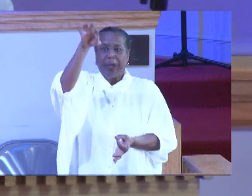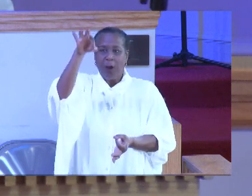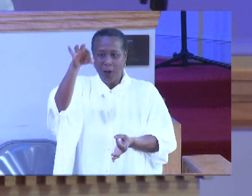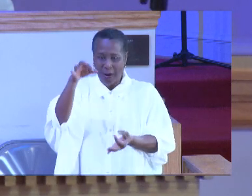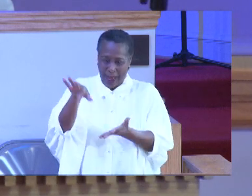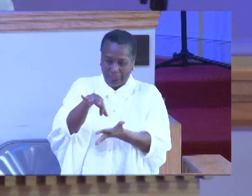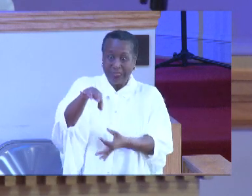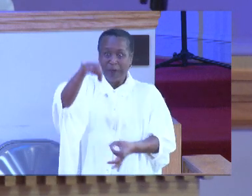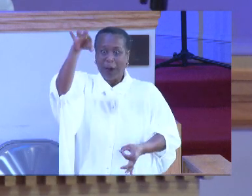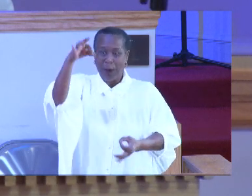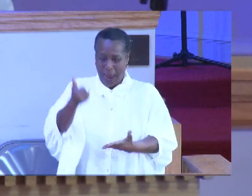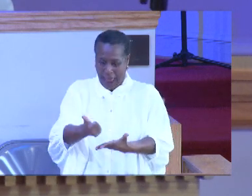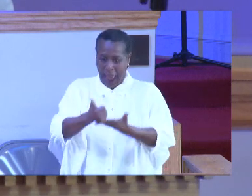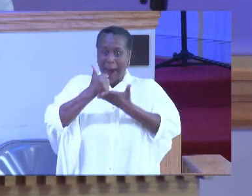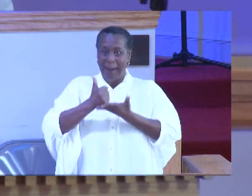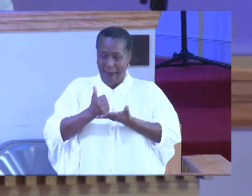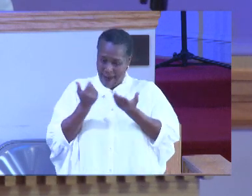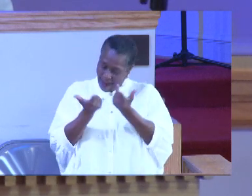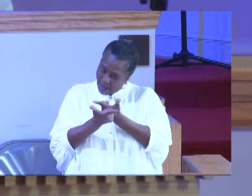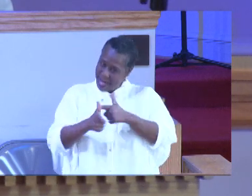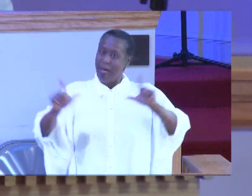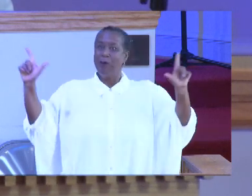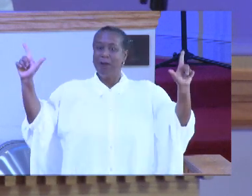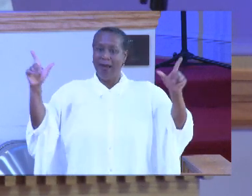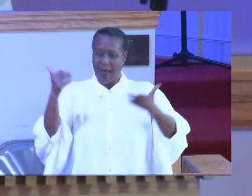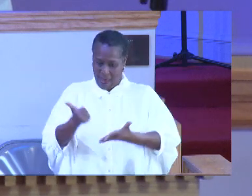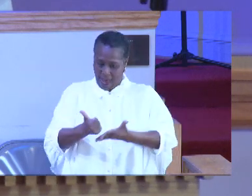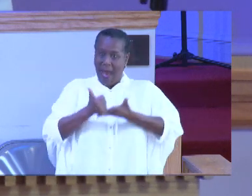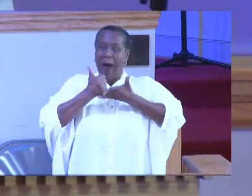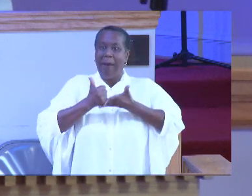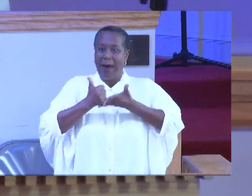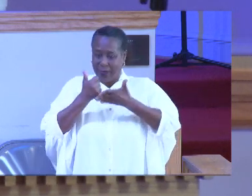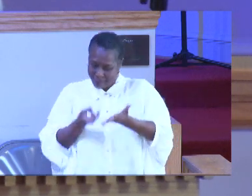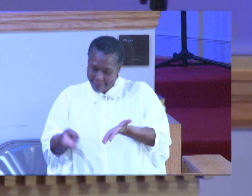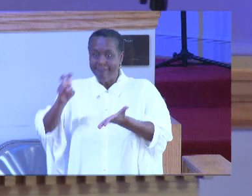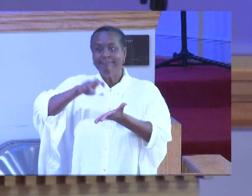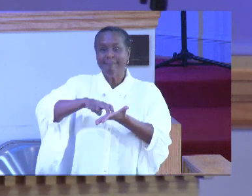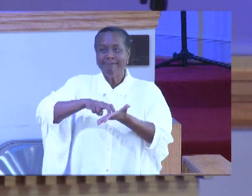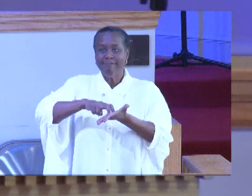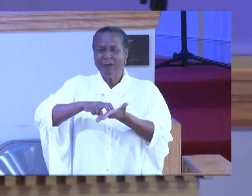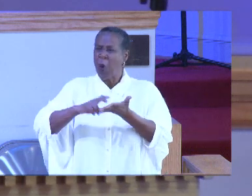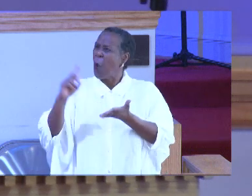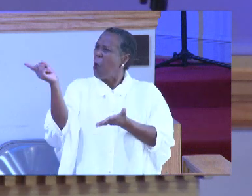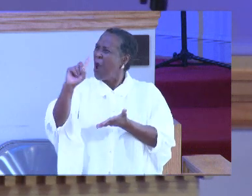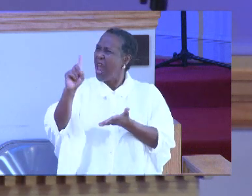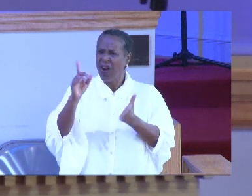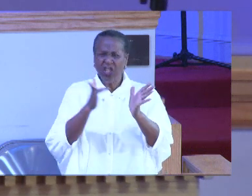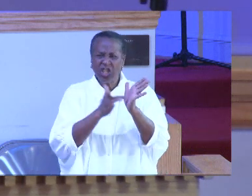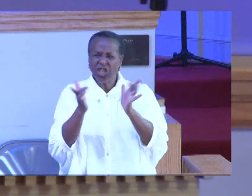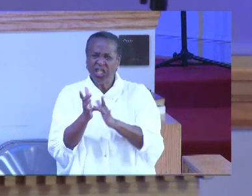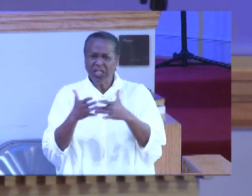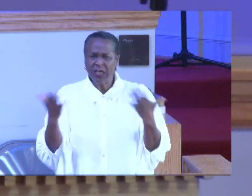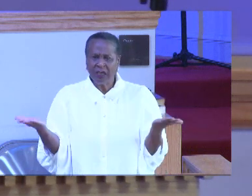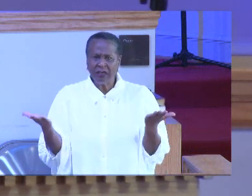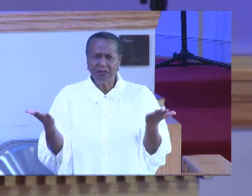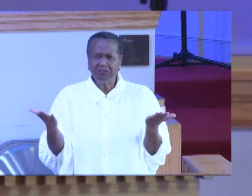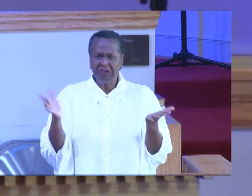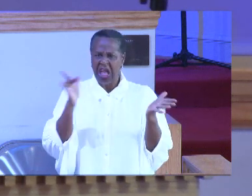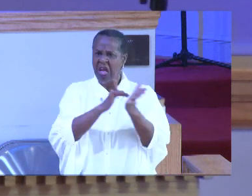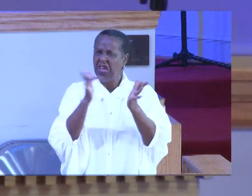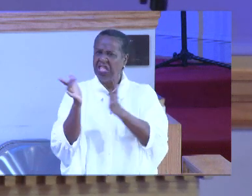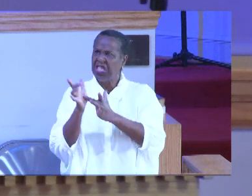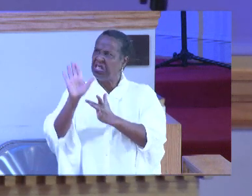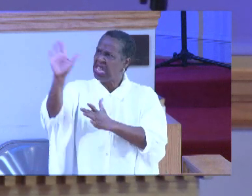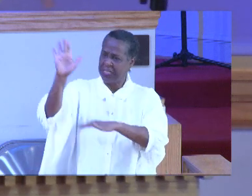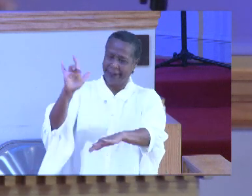and brings back to life dead things? Where is Jesus? The one whose touch can